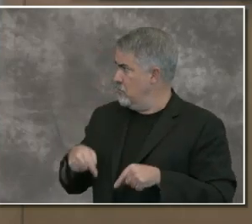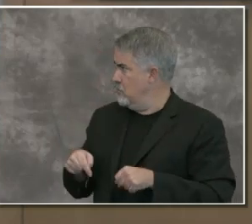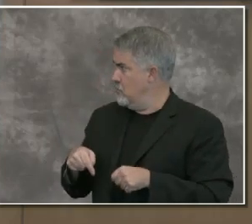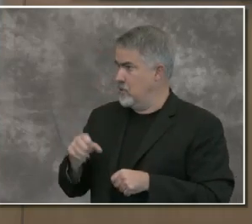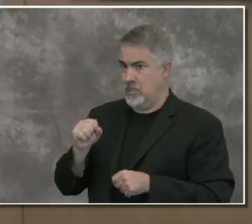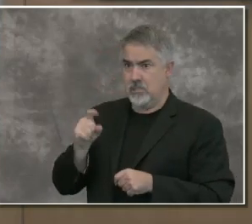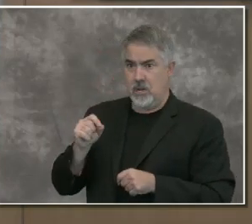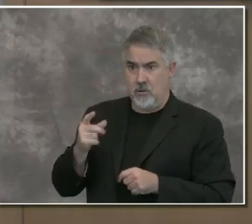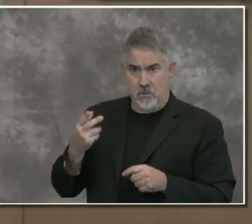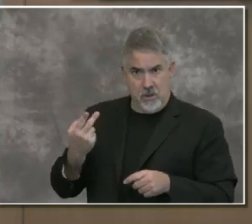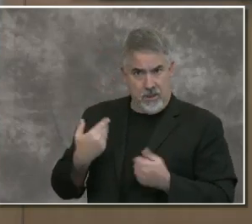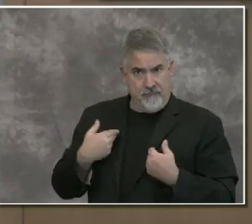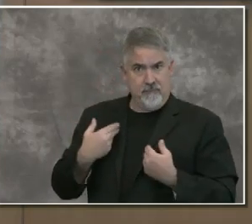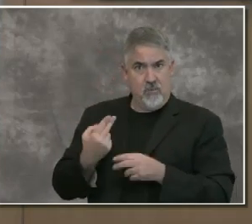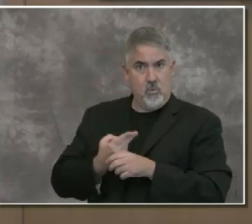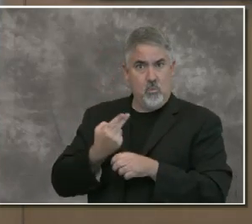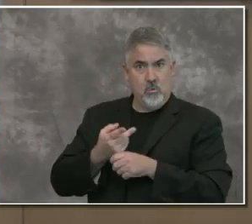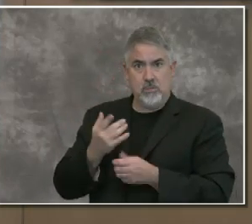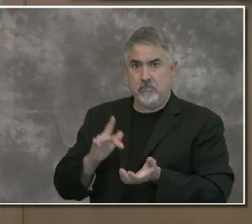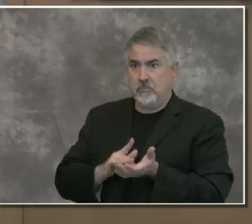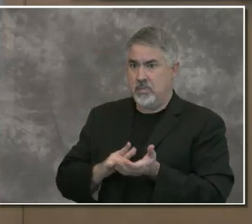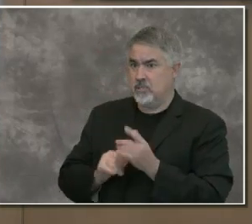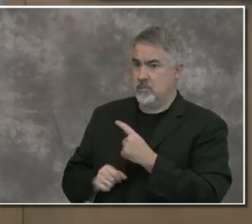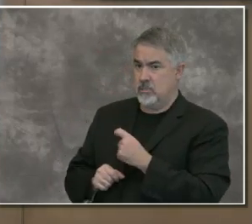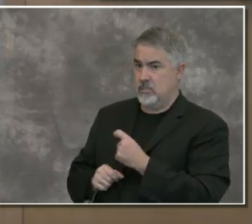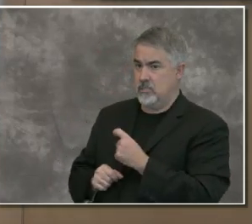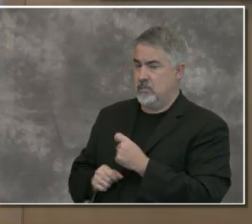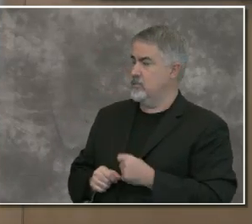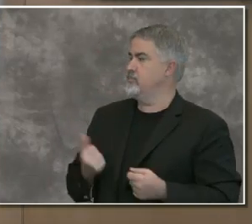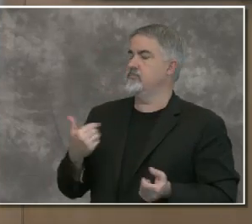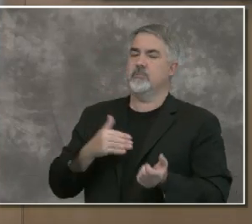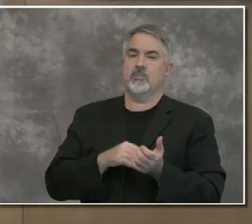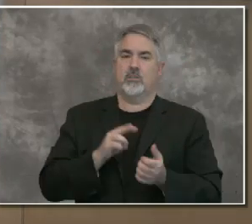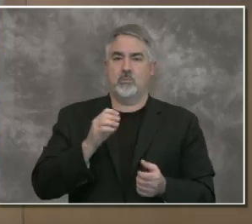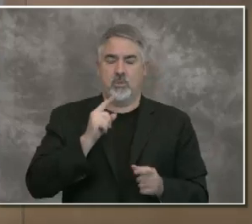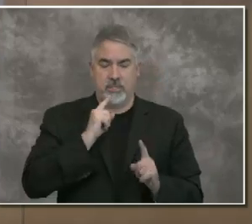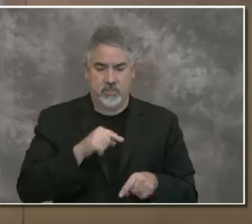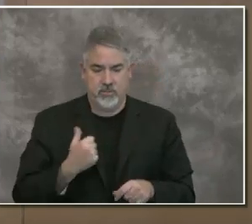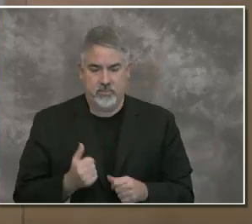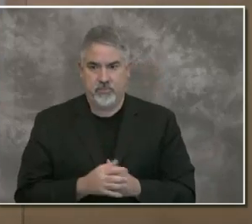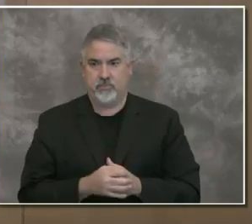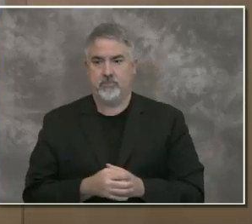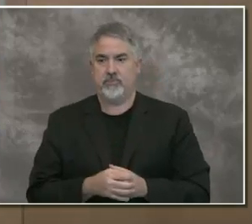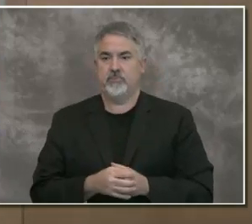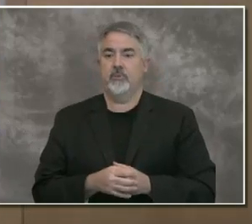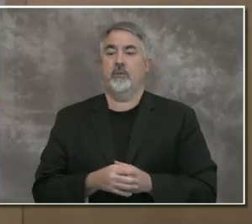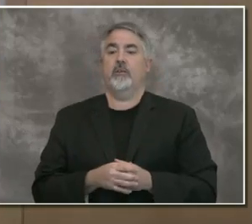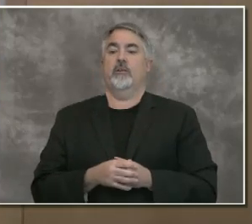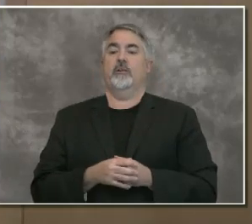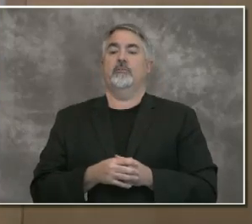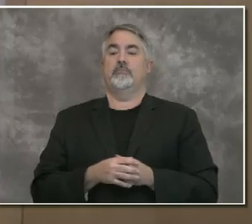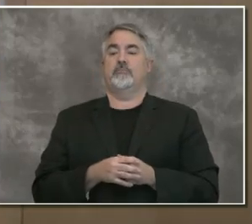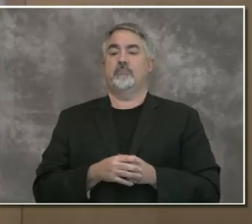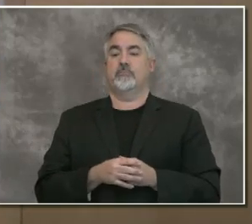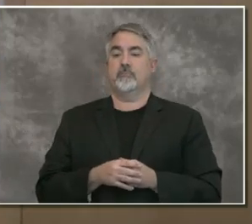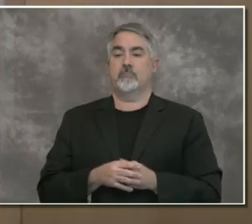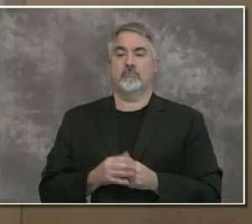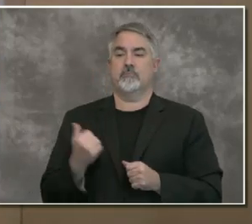implemented yet here. Dr. Wooten's going to answer that question. And Dr. McDonald may have comments, but we are